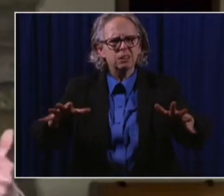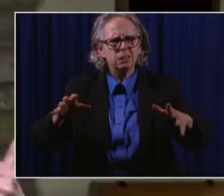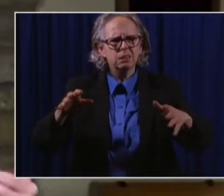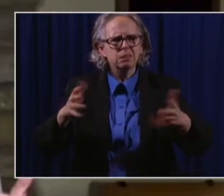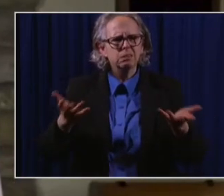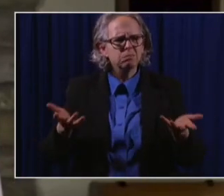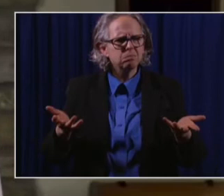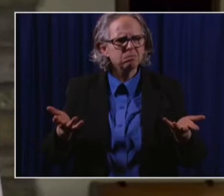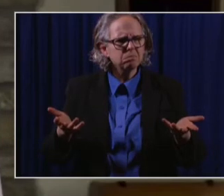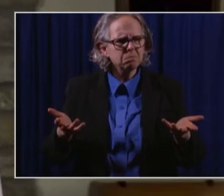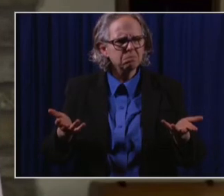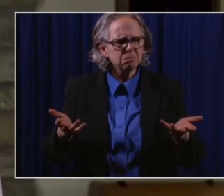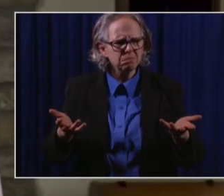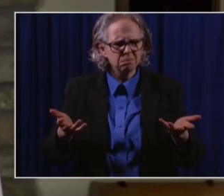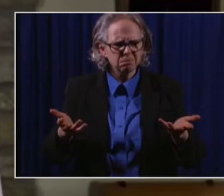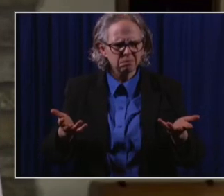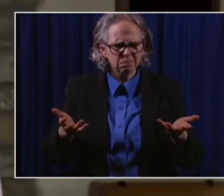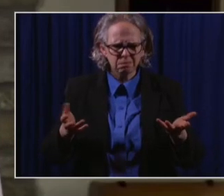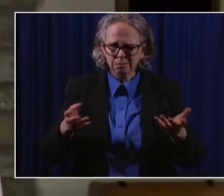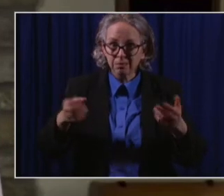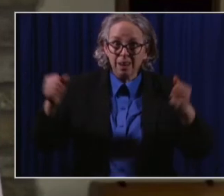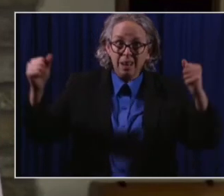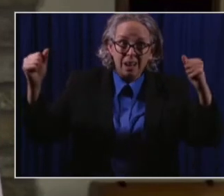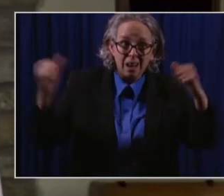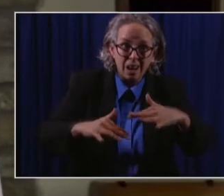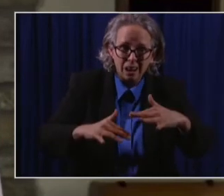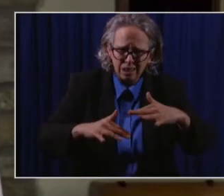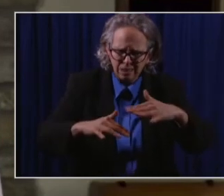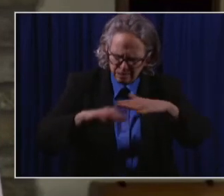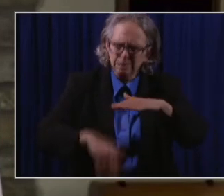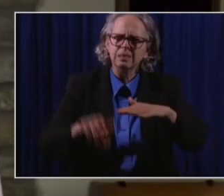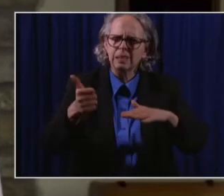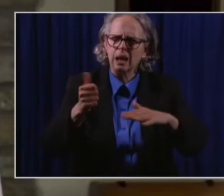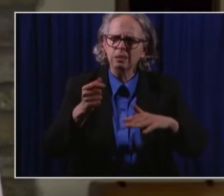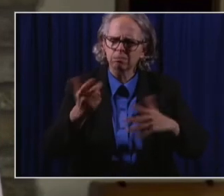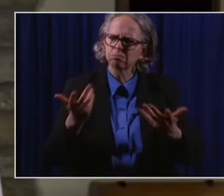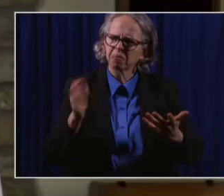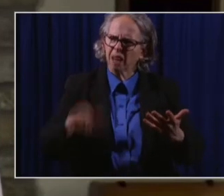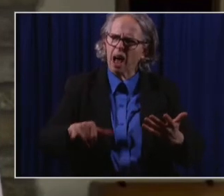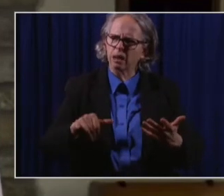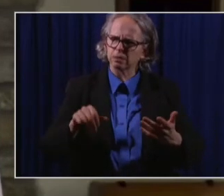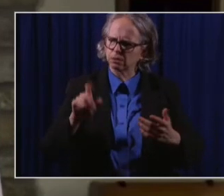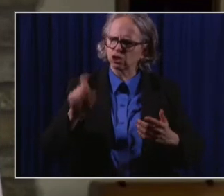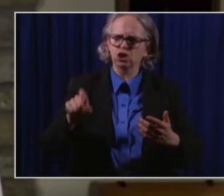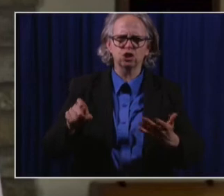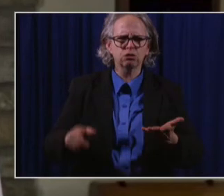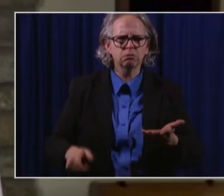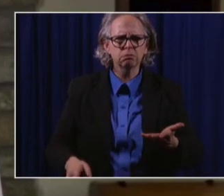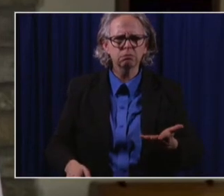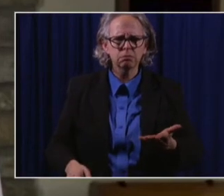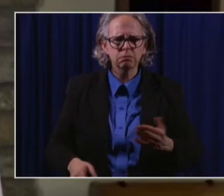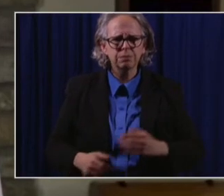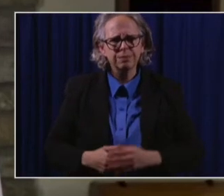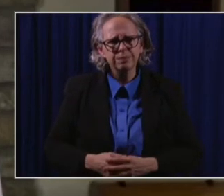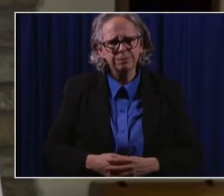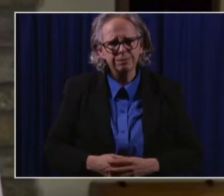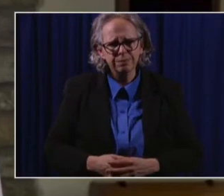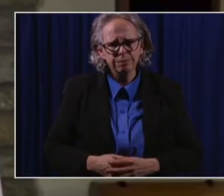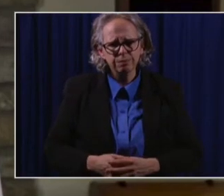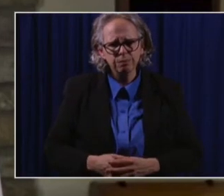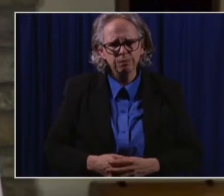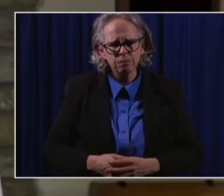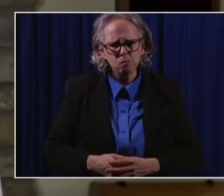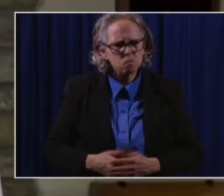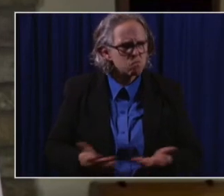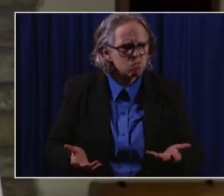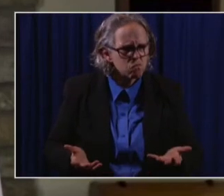you need to limit this. So, there's some exceptions, but again, it's